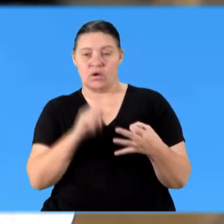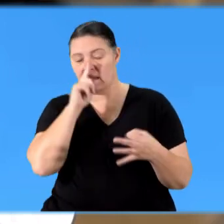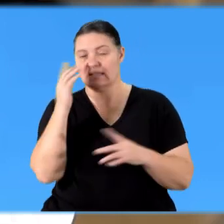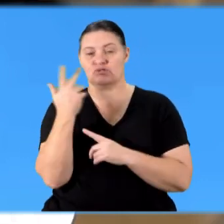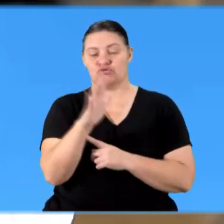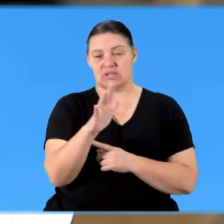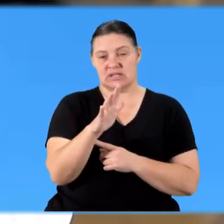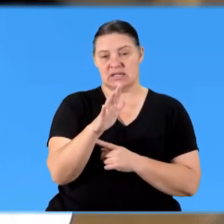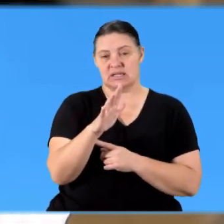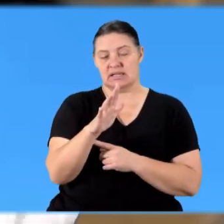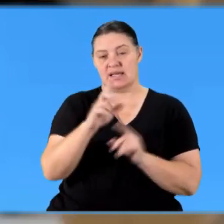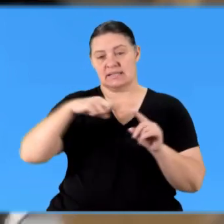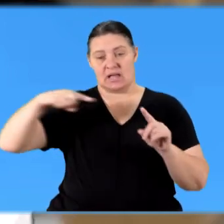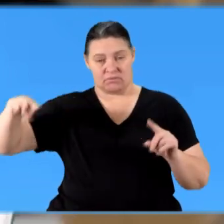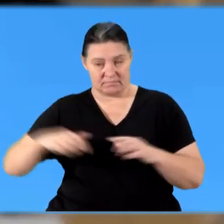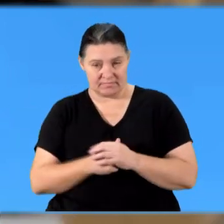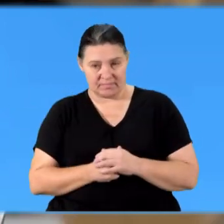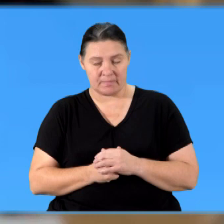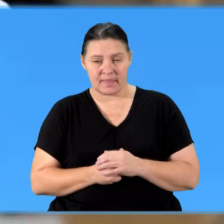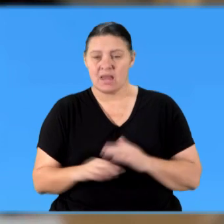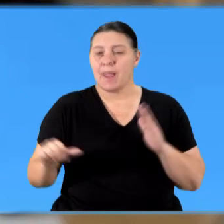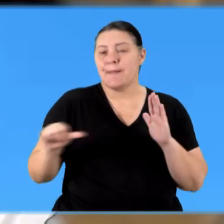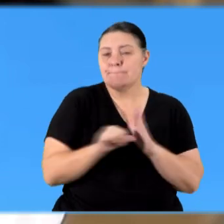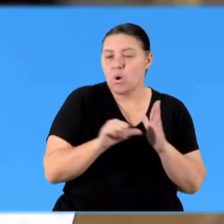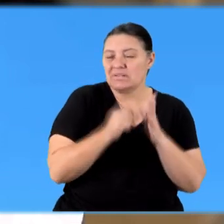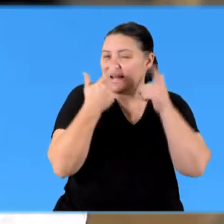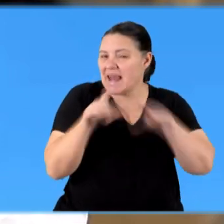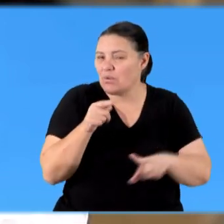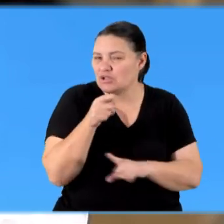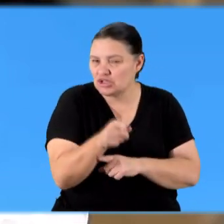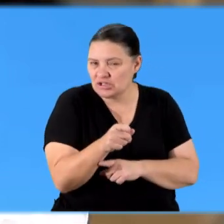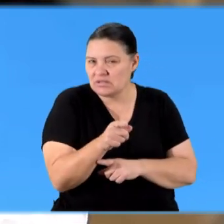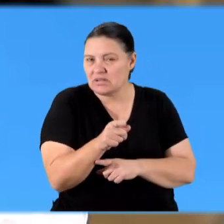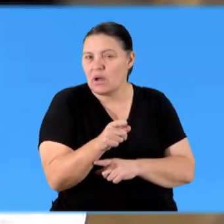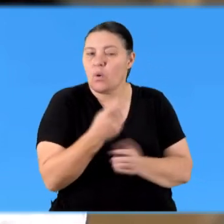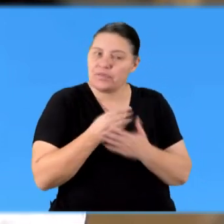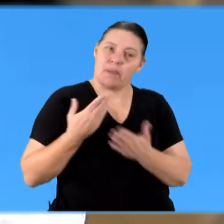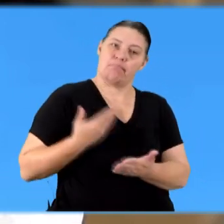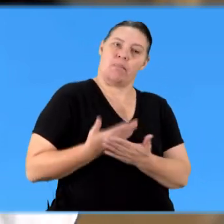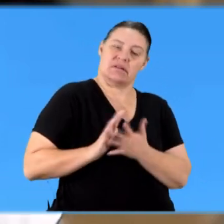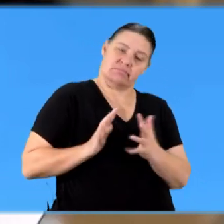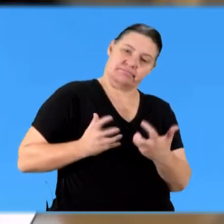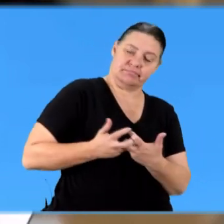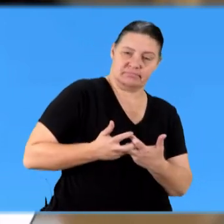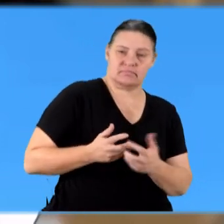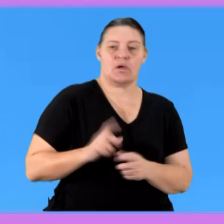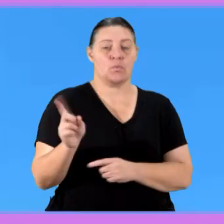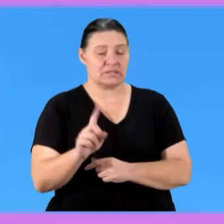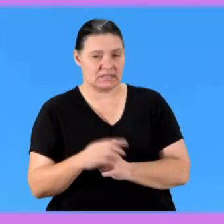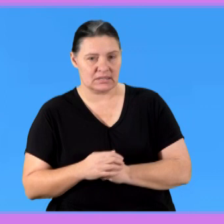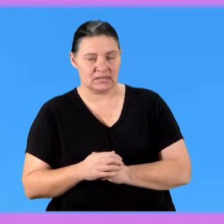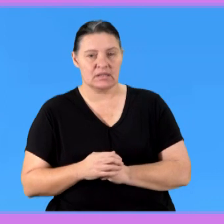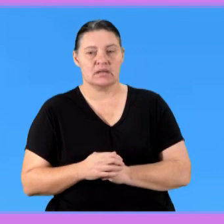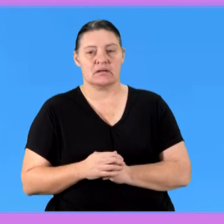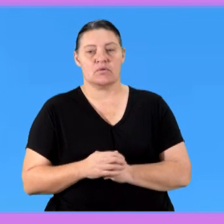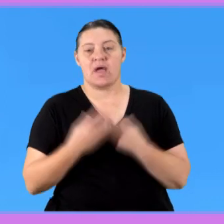at tree diagrams. Now, the important language that goes with probability is the